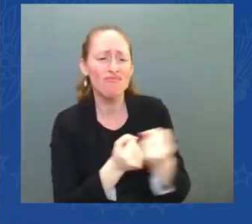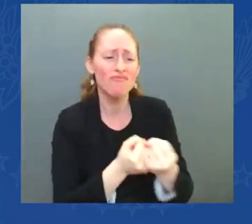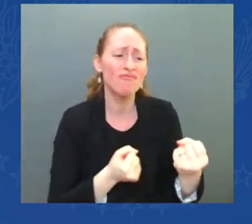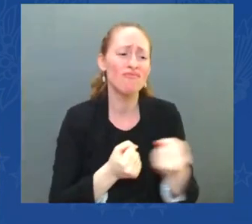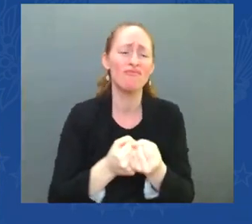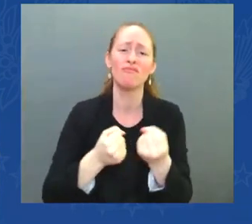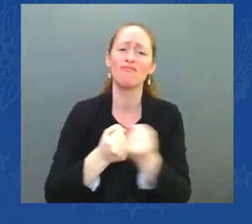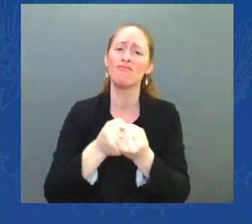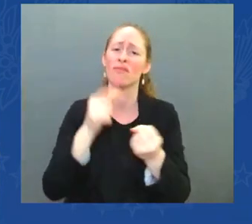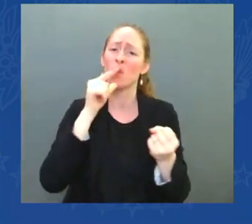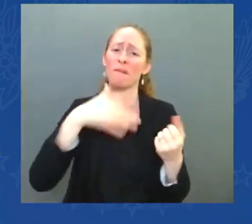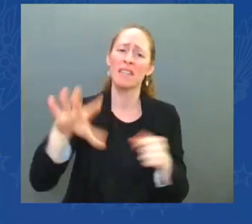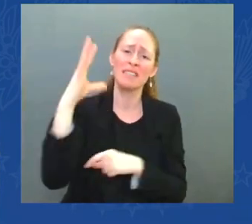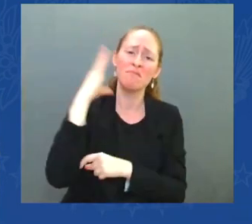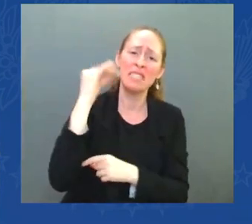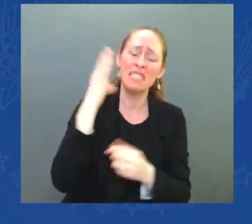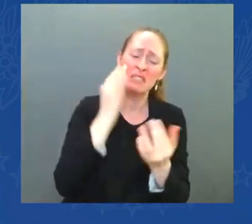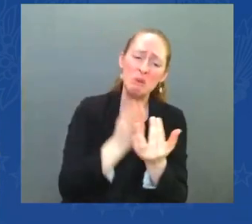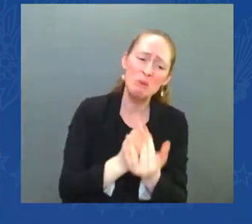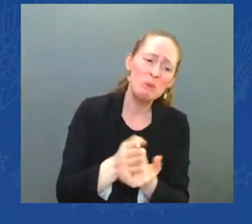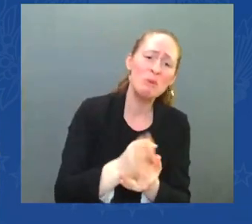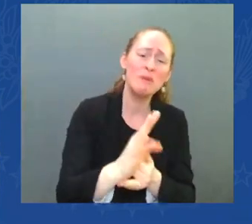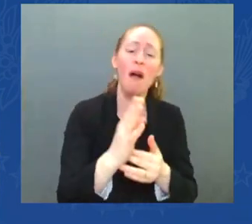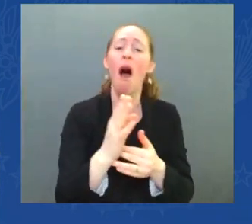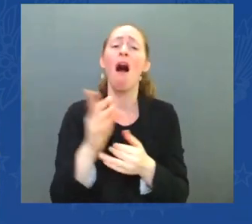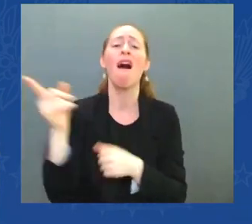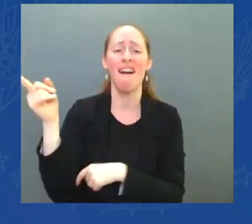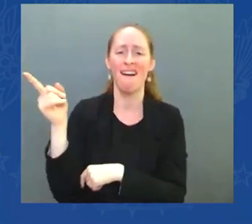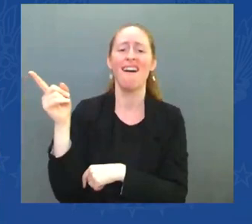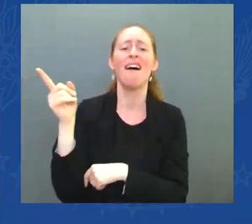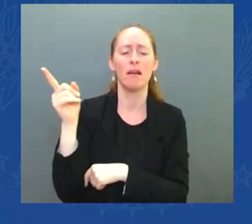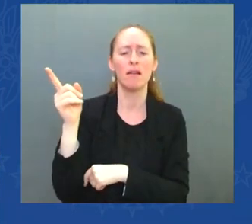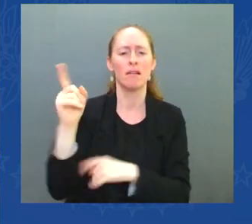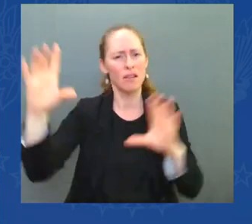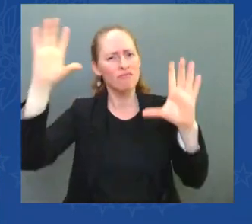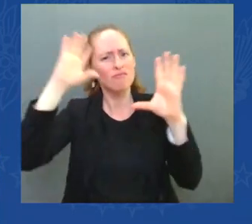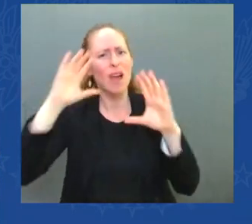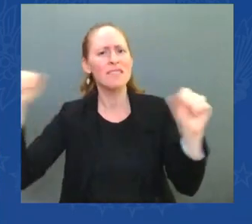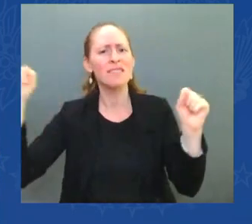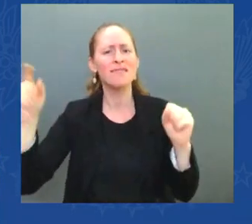taking bold, meaningful action to stop the spread of ghost guns.